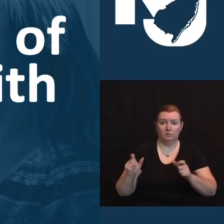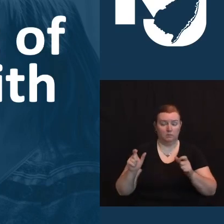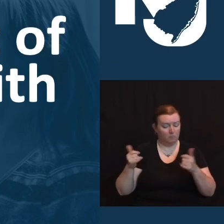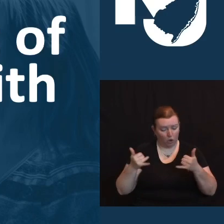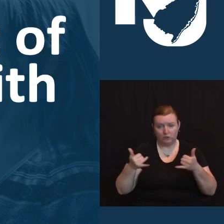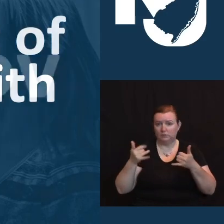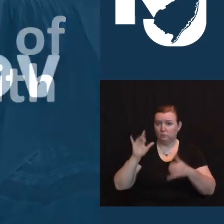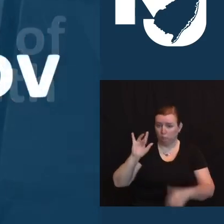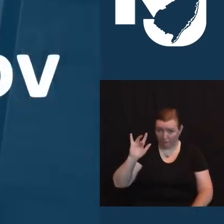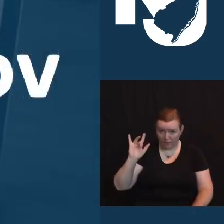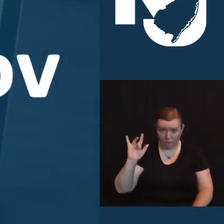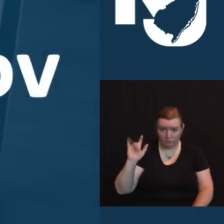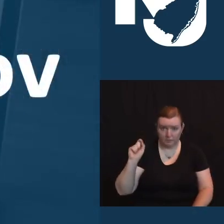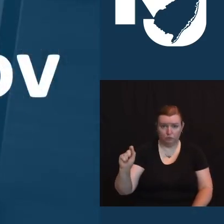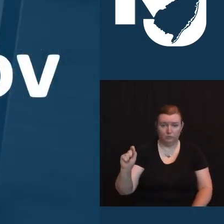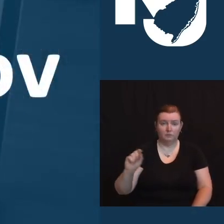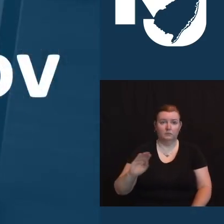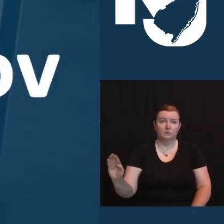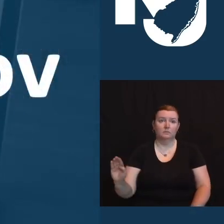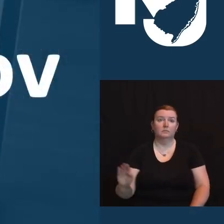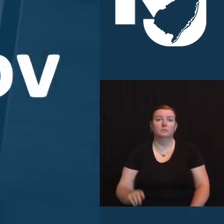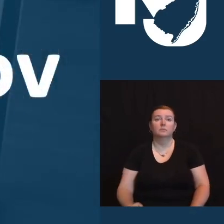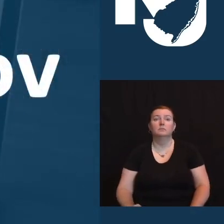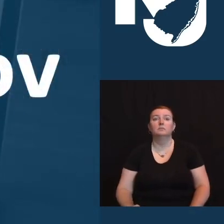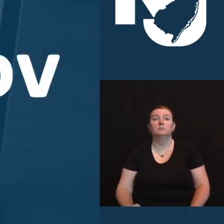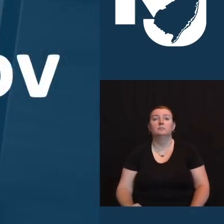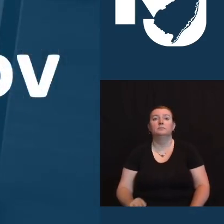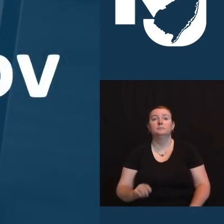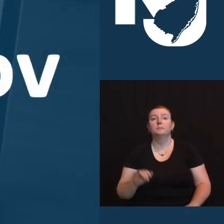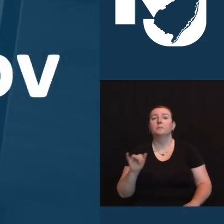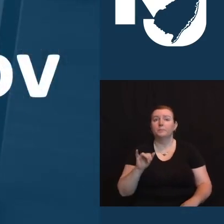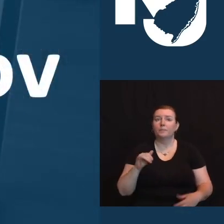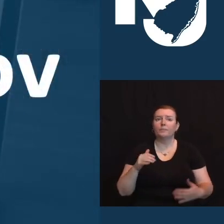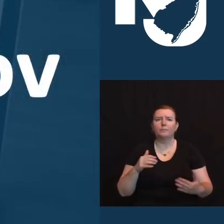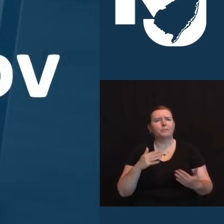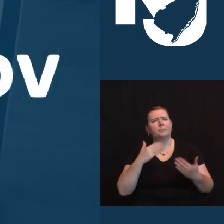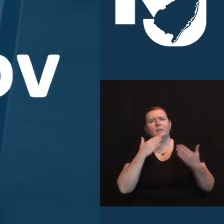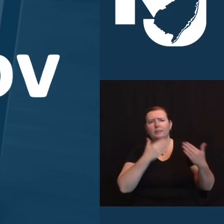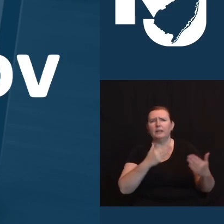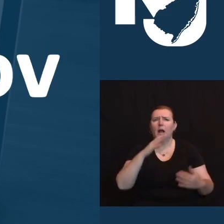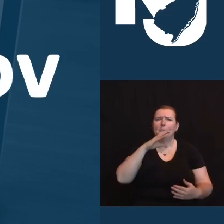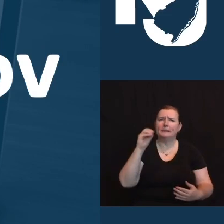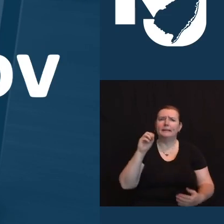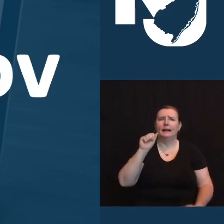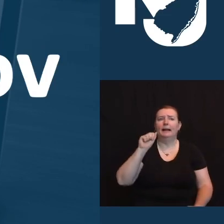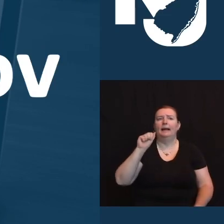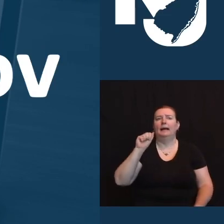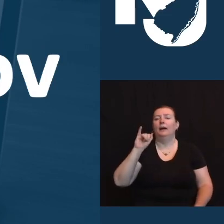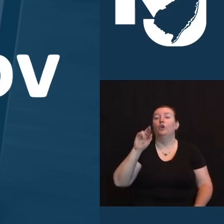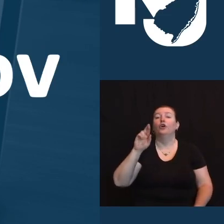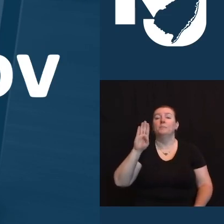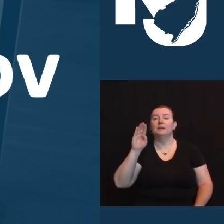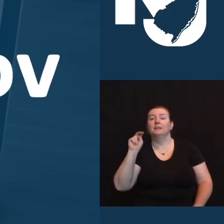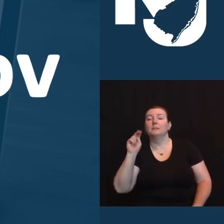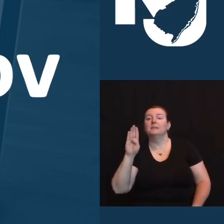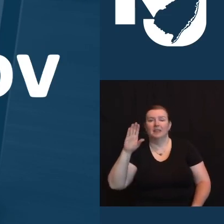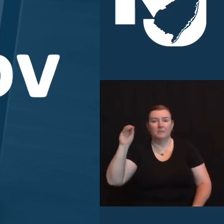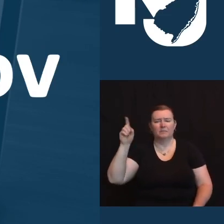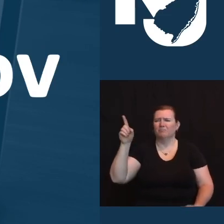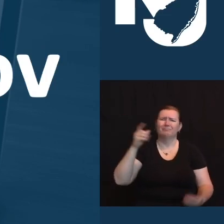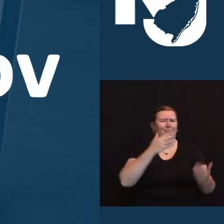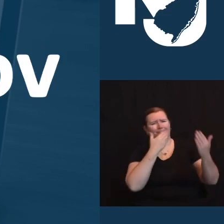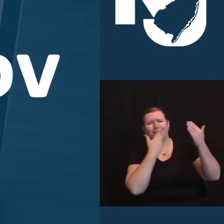Additionally, we welcome the proactive action by Airbnb to suspend and remove the listings of some 35 problem